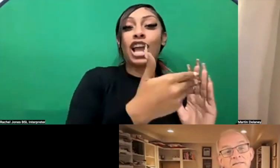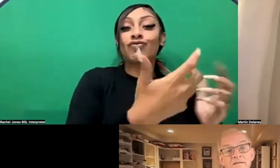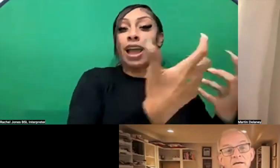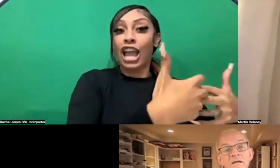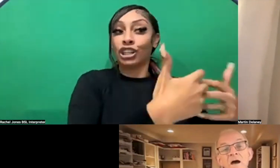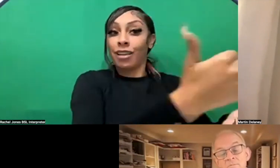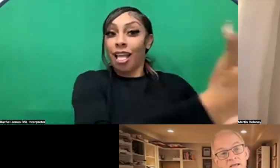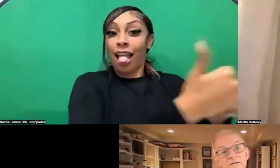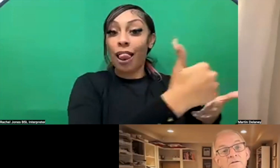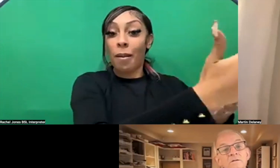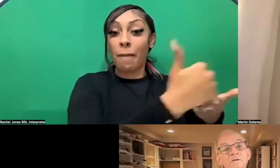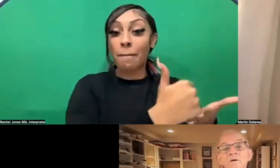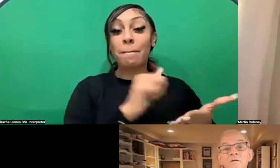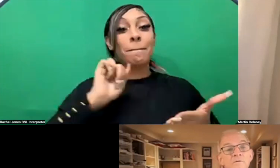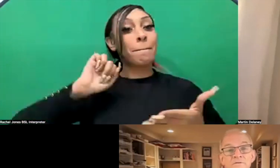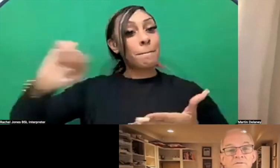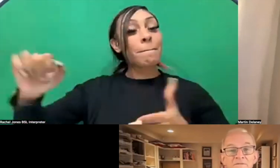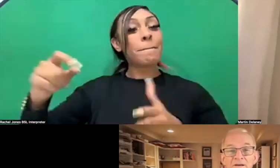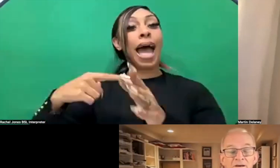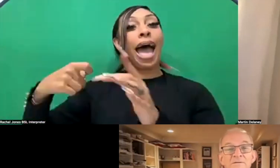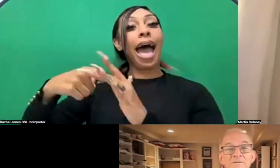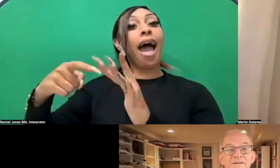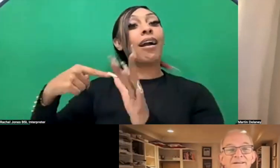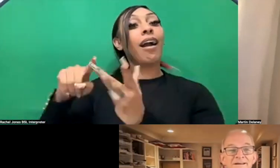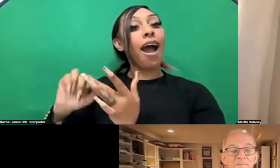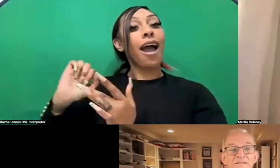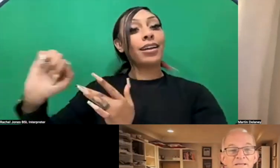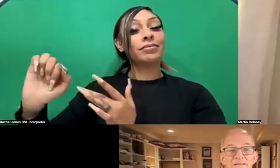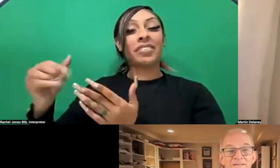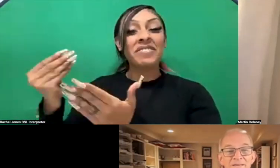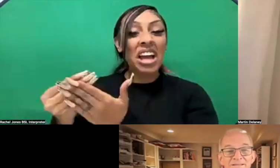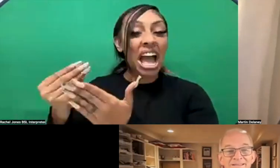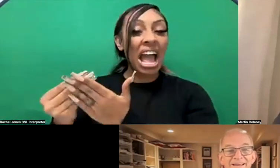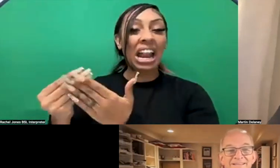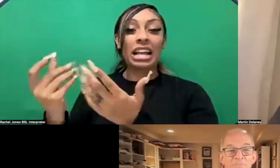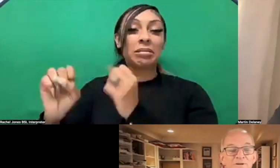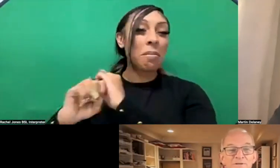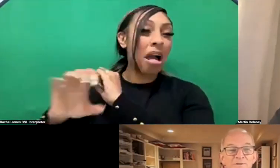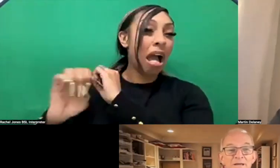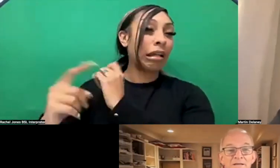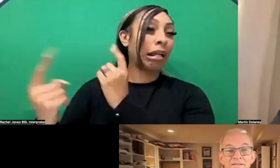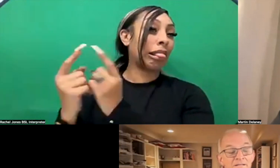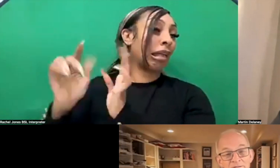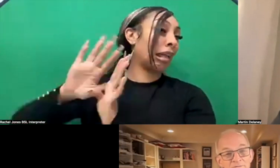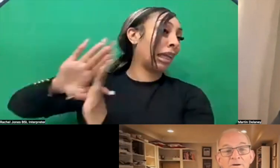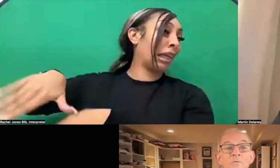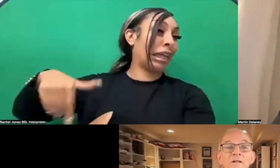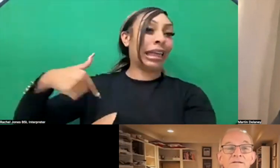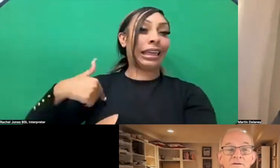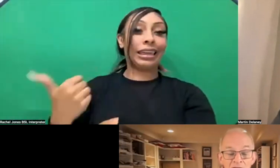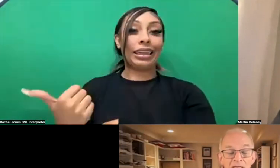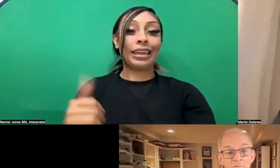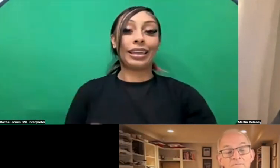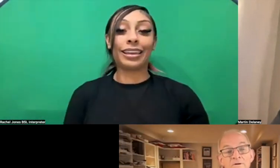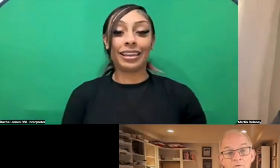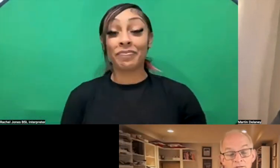and Akai would handle all those other pesky things that I didn't want to do and didn't do very well. So